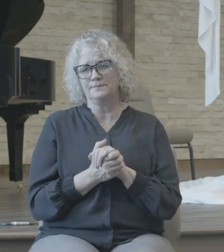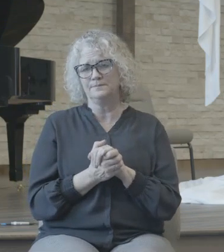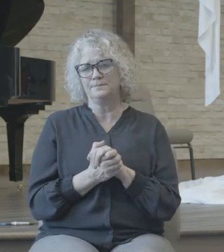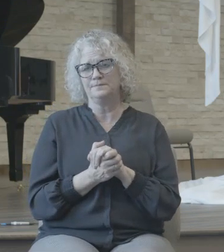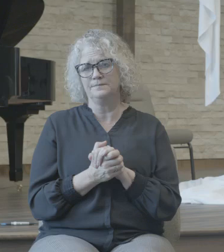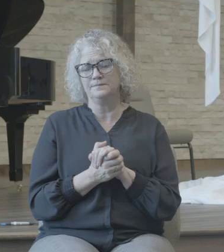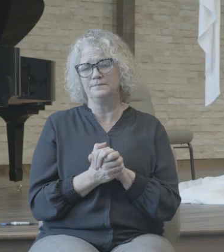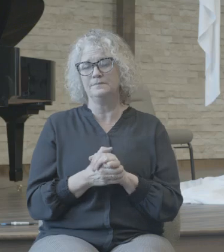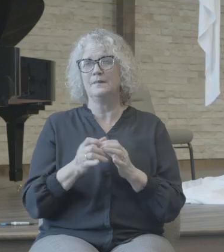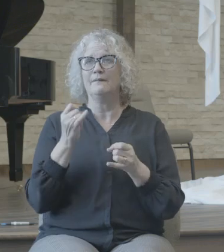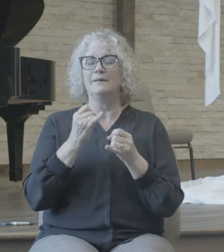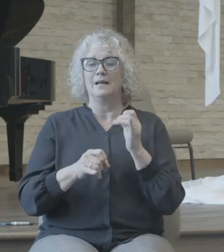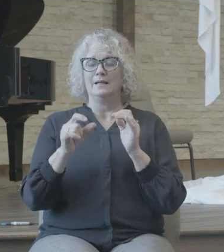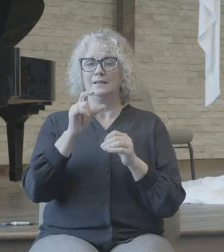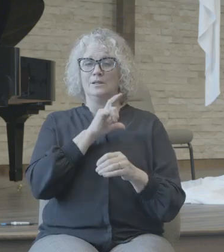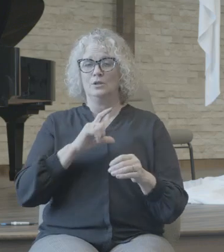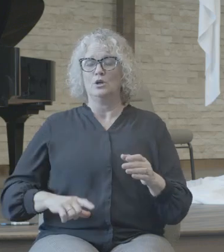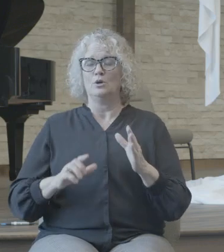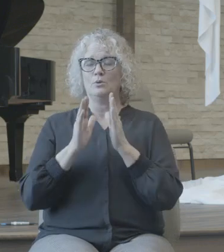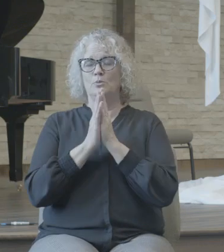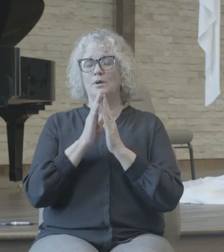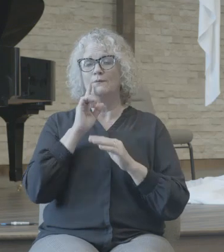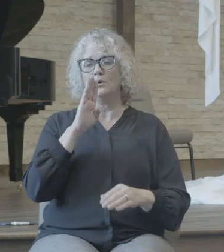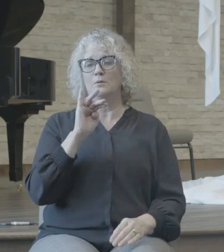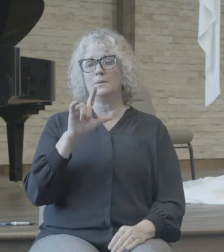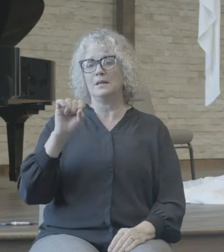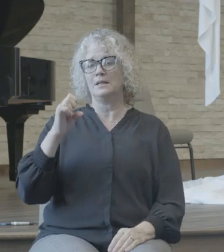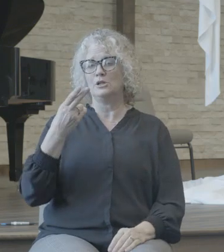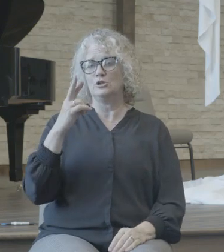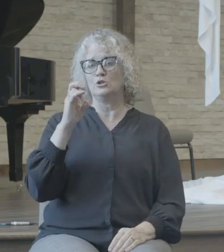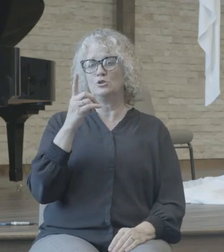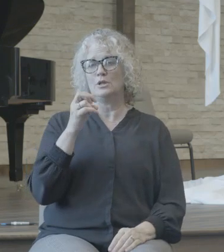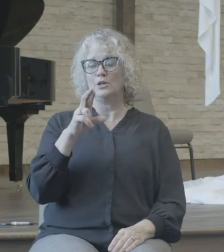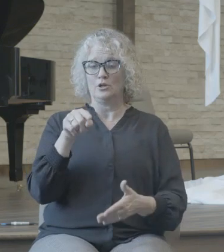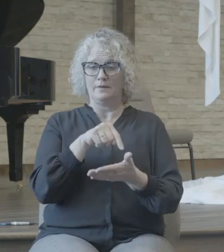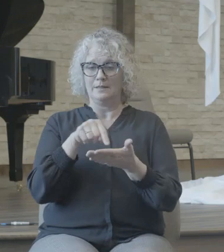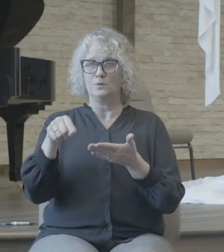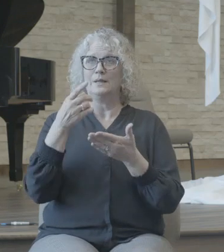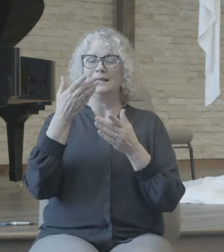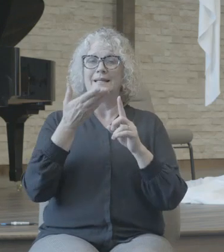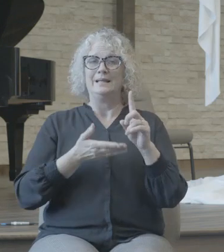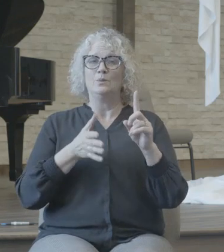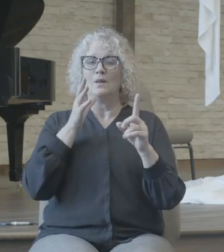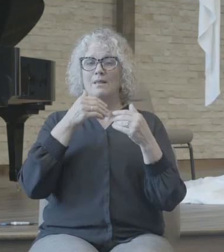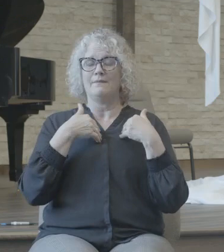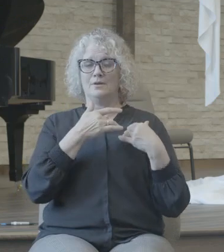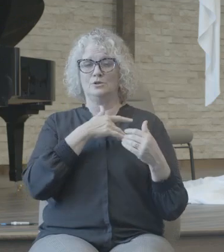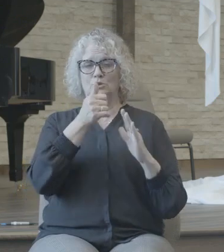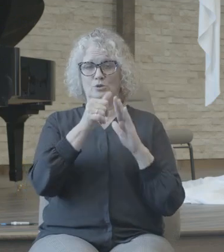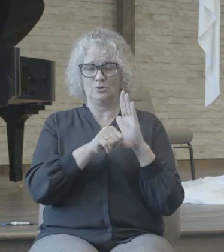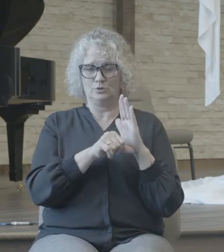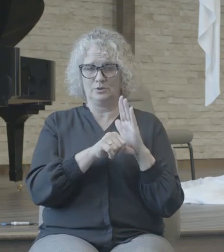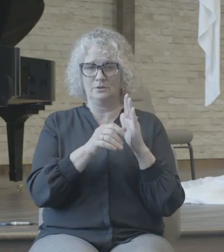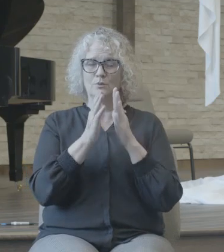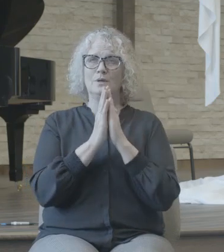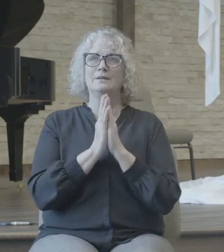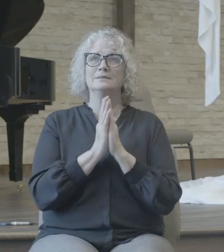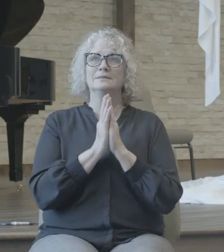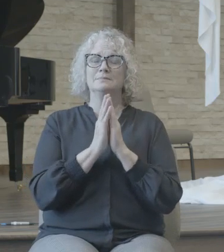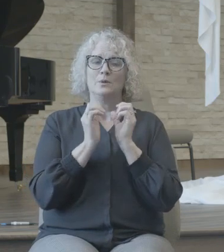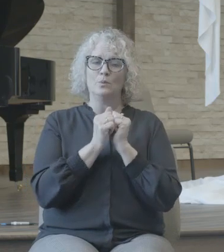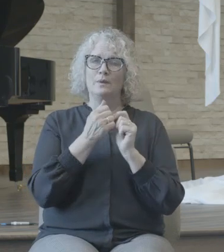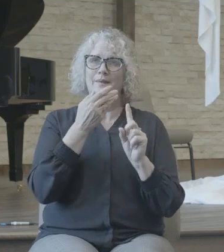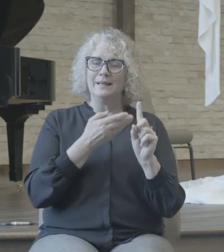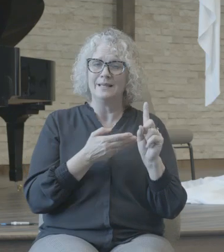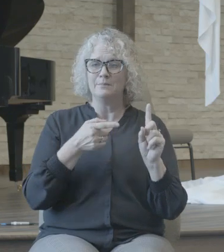finally, Lord, we pray for Bill Schrader. This week, Bill will be undergoing heart surgery. We ask that you would be with him and